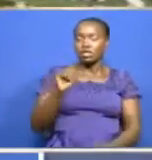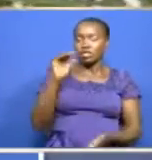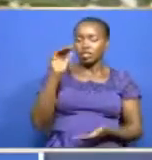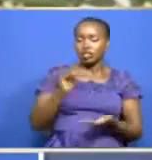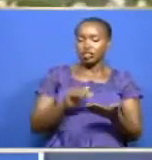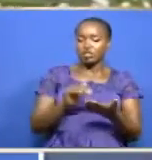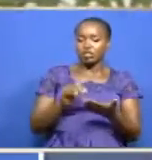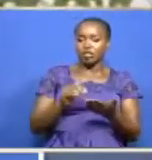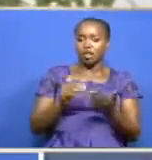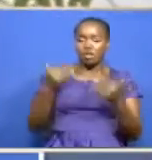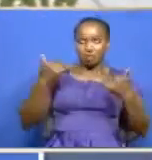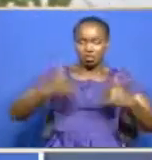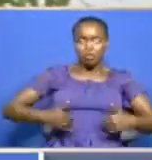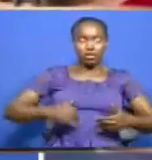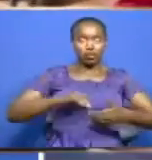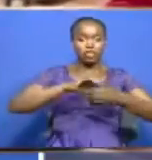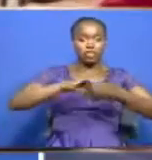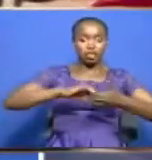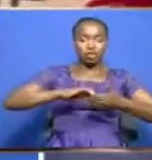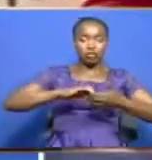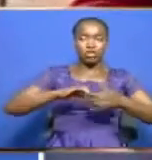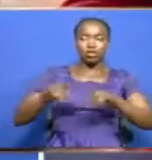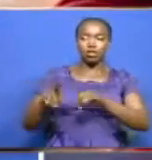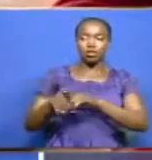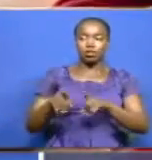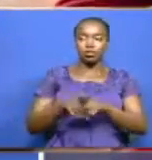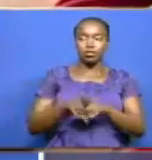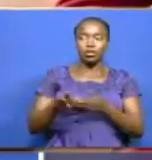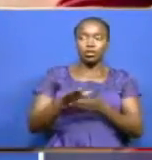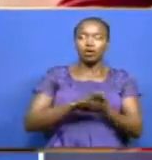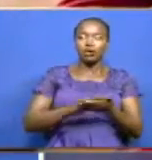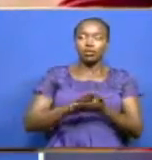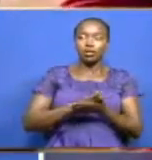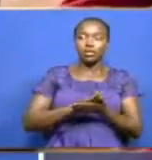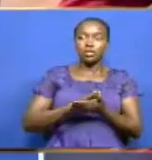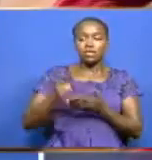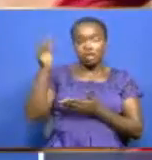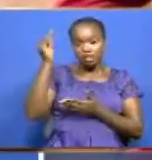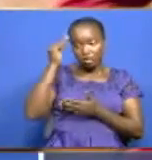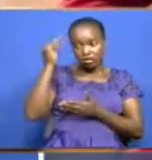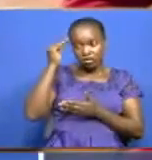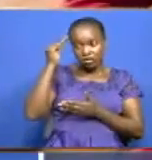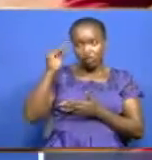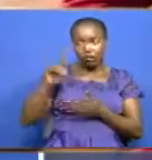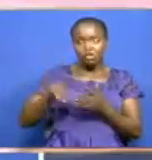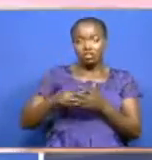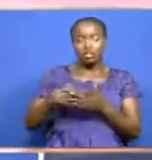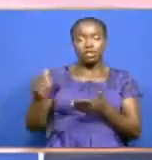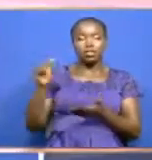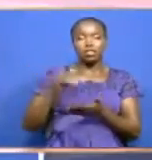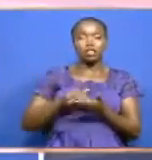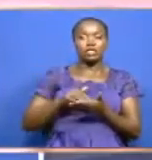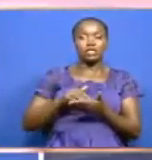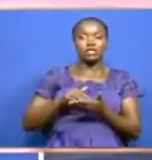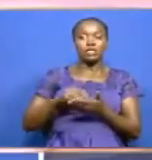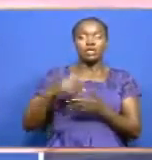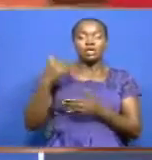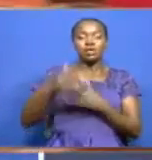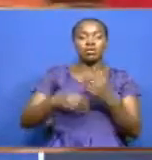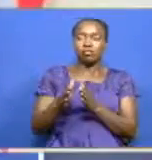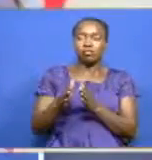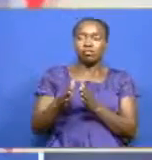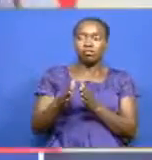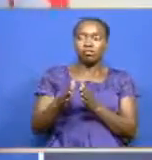person-to-person engagements. He also revealed basic education in-person learning will resume in the new year, while grade 4 learners